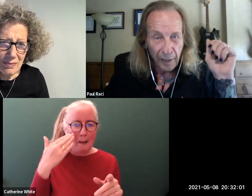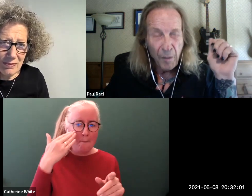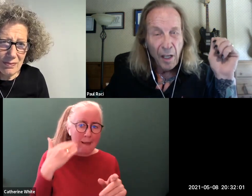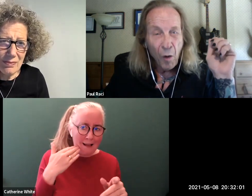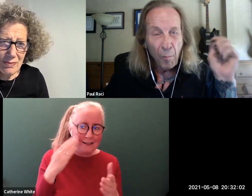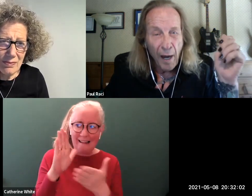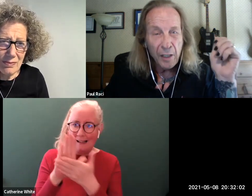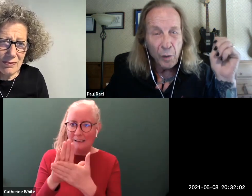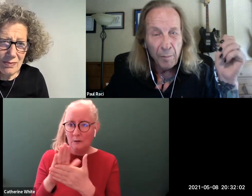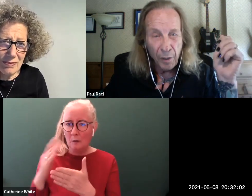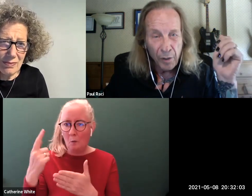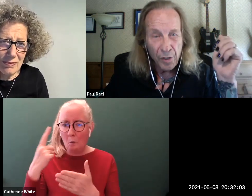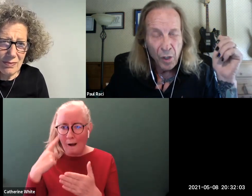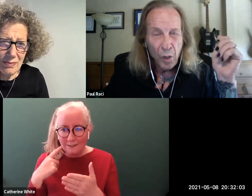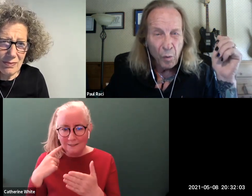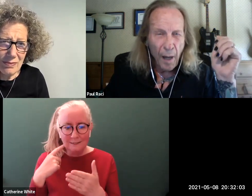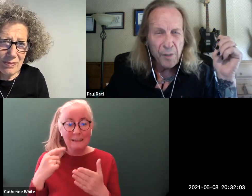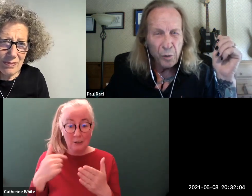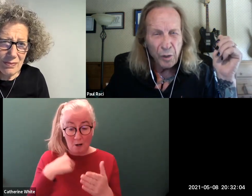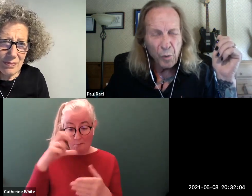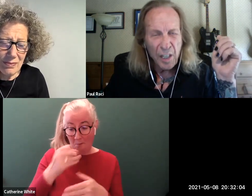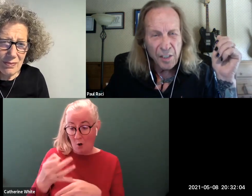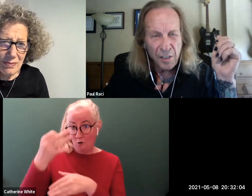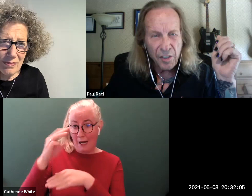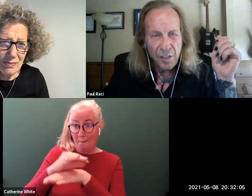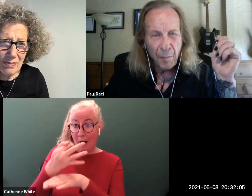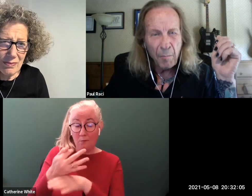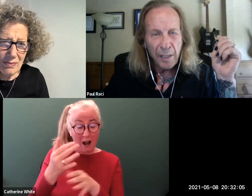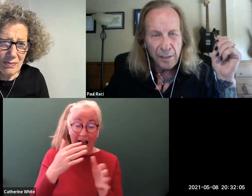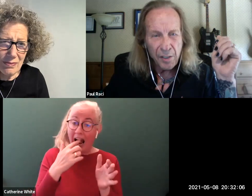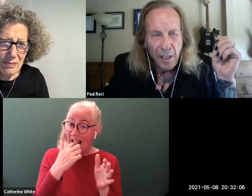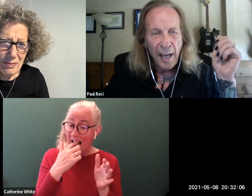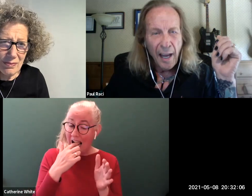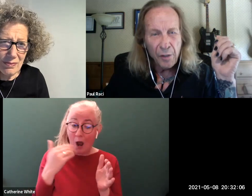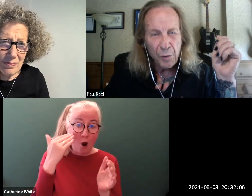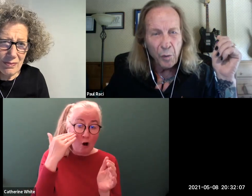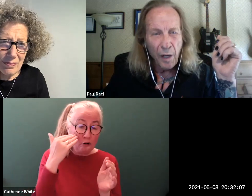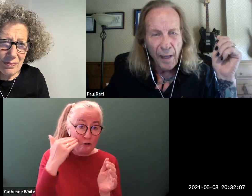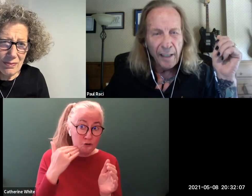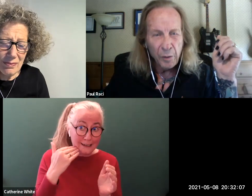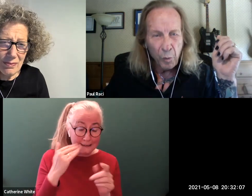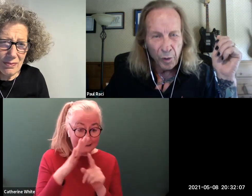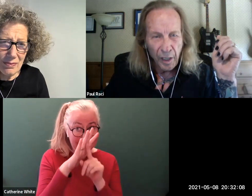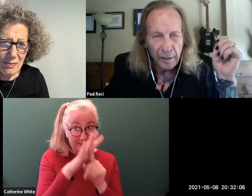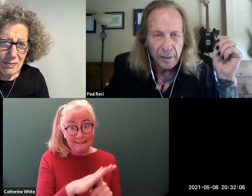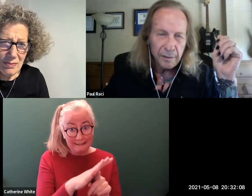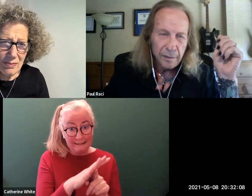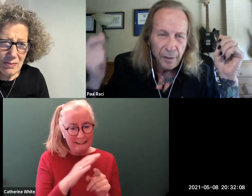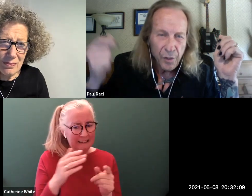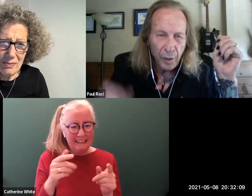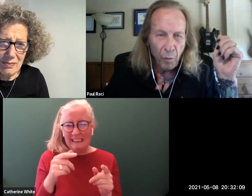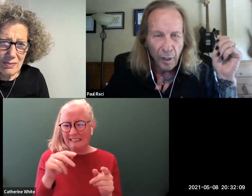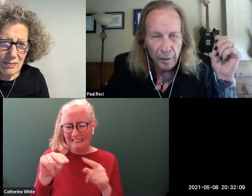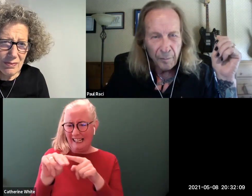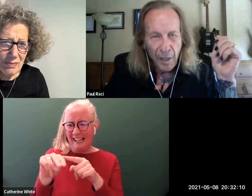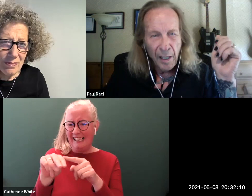black. My grandparents were absolutely racists, bigots, and they threw around that N word like you